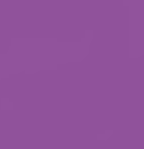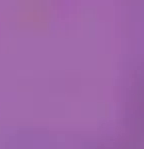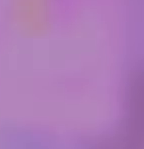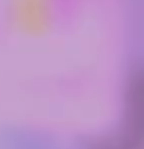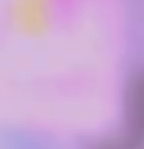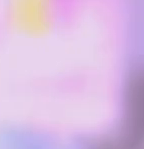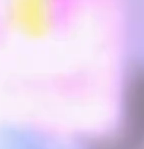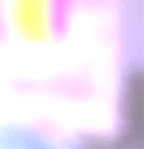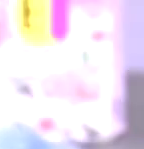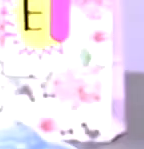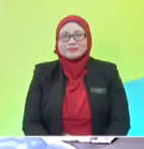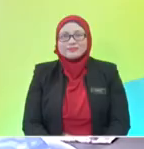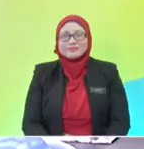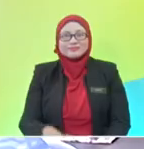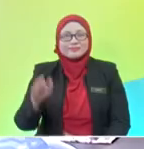1